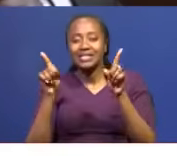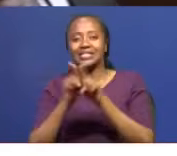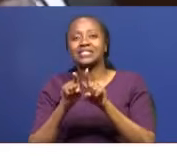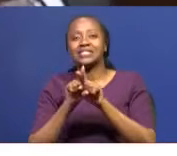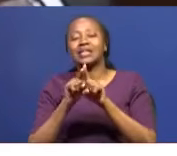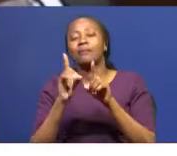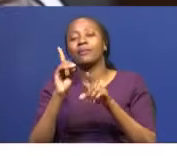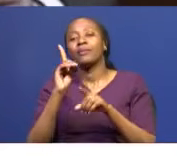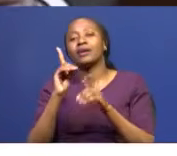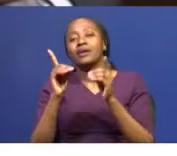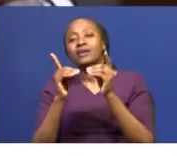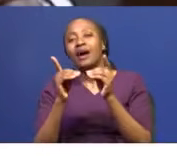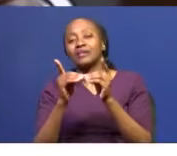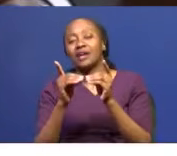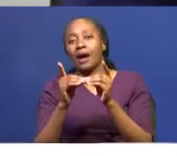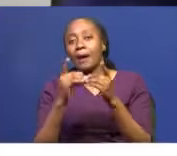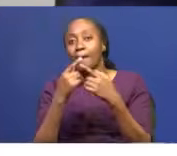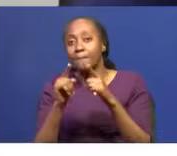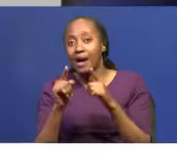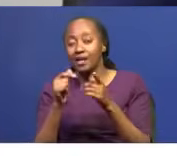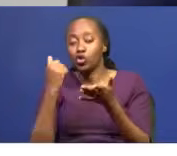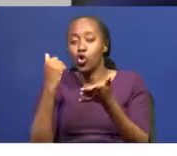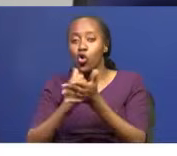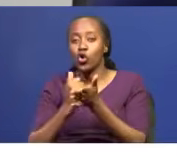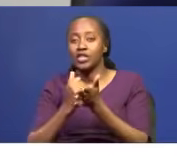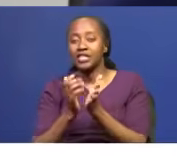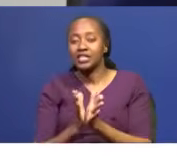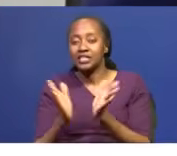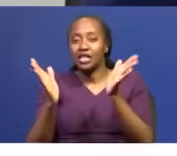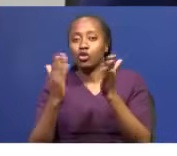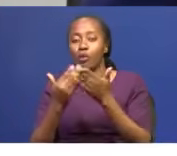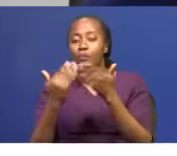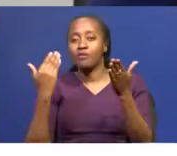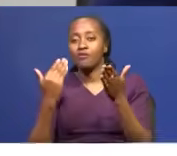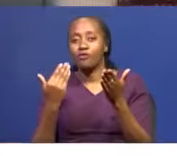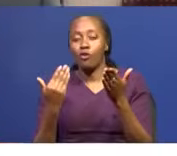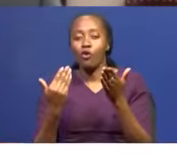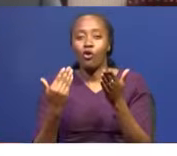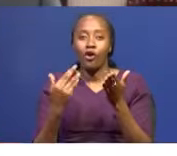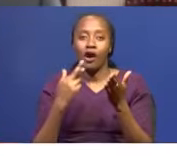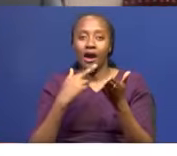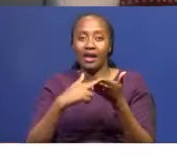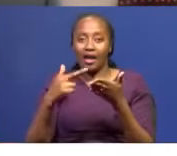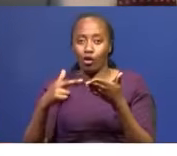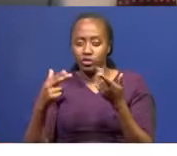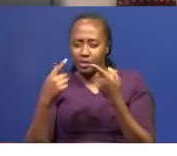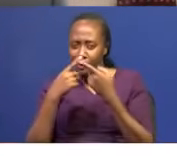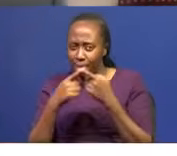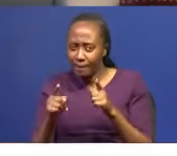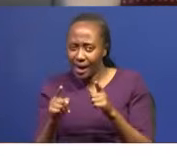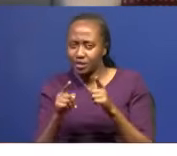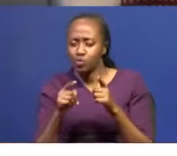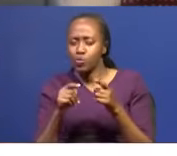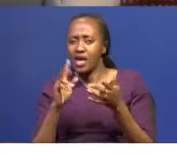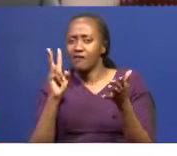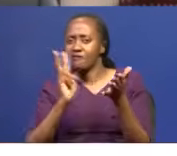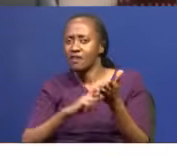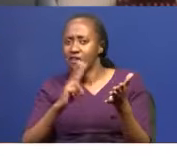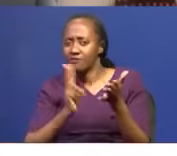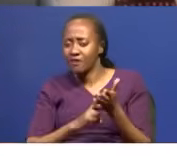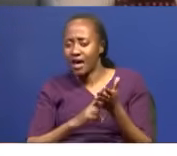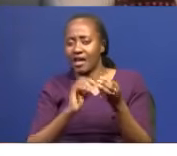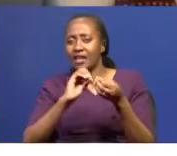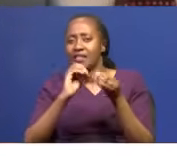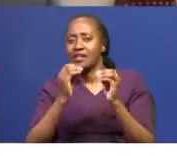an Auditor General's report questioning previous records. What we are doing is we are verifying the number of learners we have in each